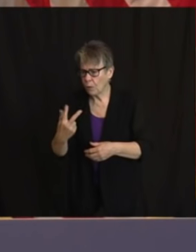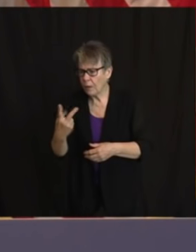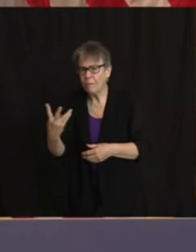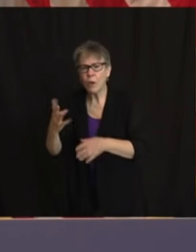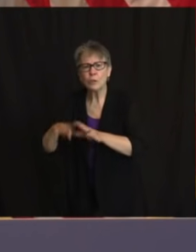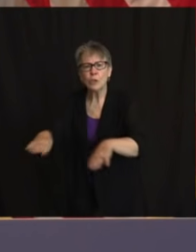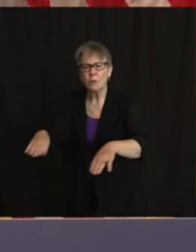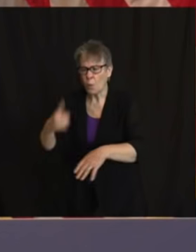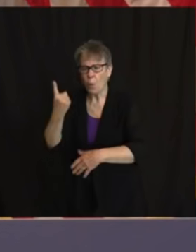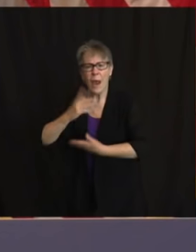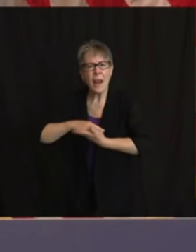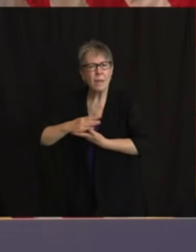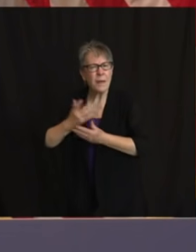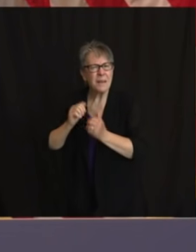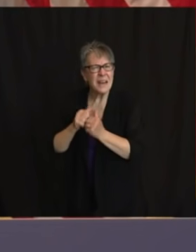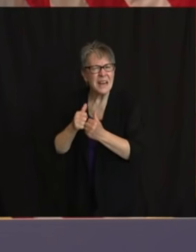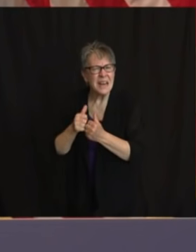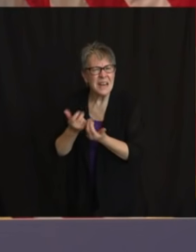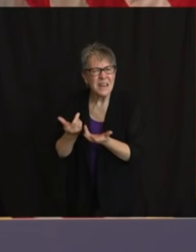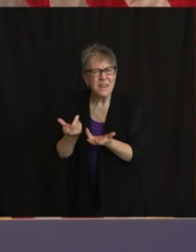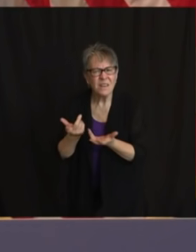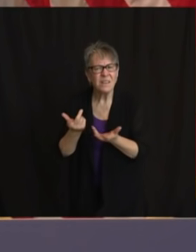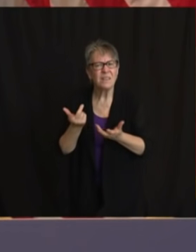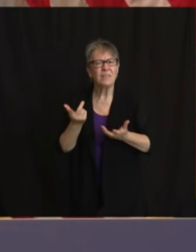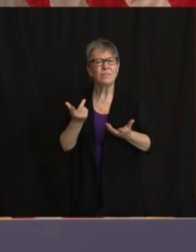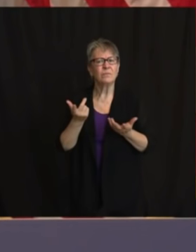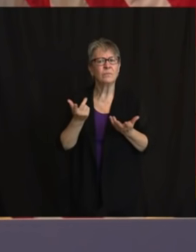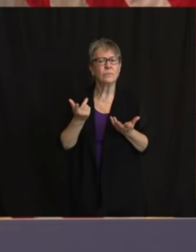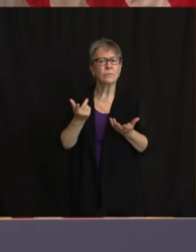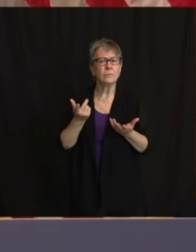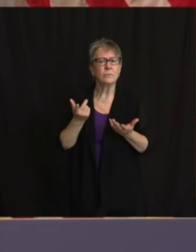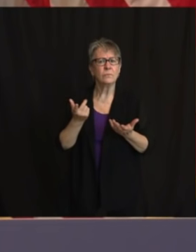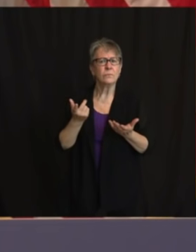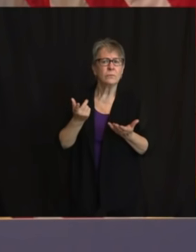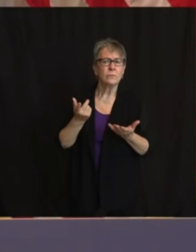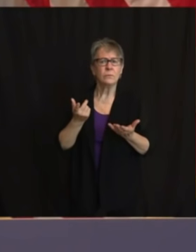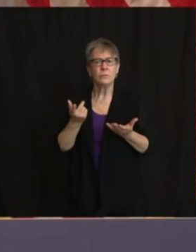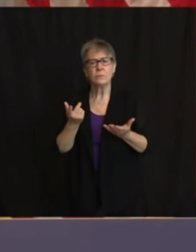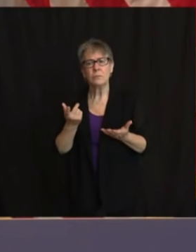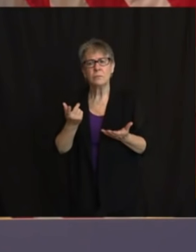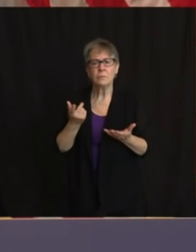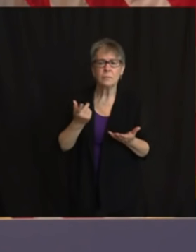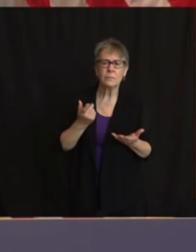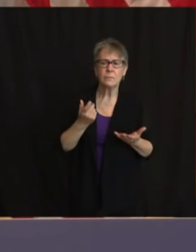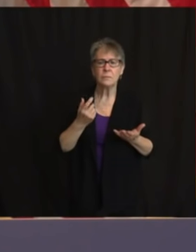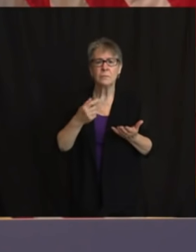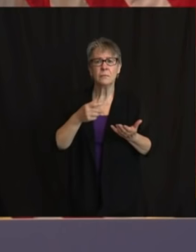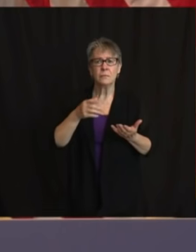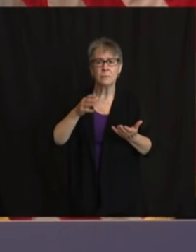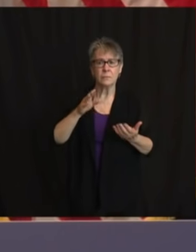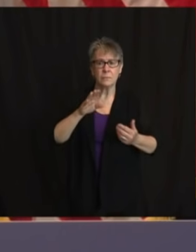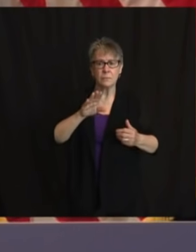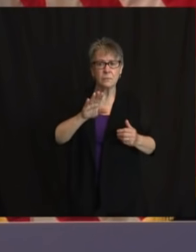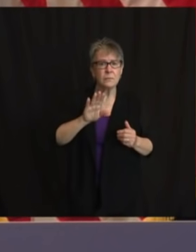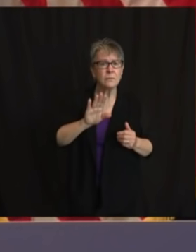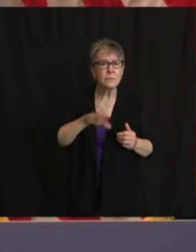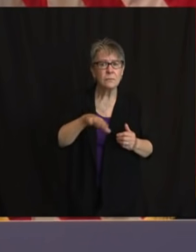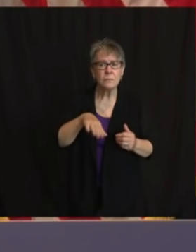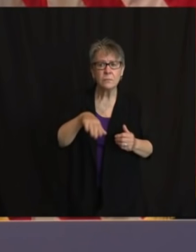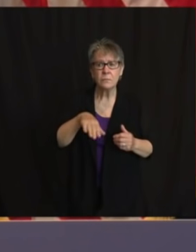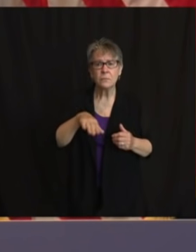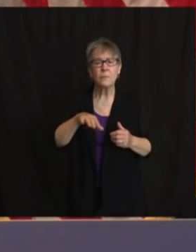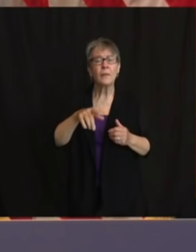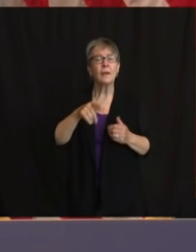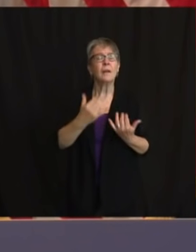will any of those requirements be relaxed or adjusted because of this situation to move up? Lamont, do you want to hit both of those?